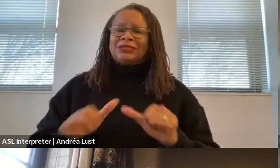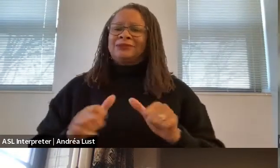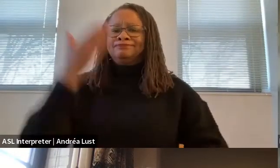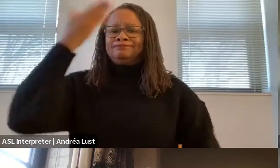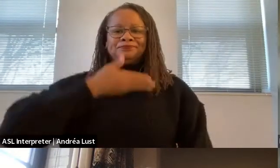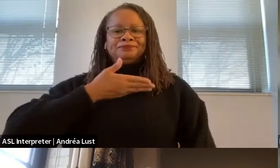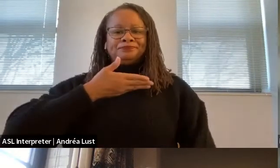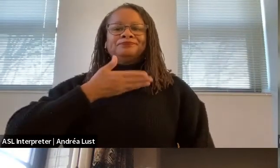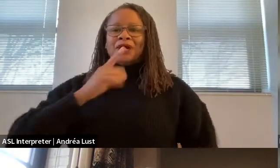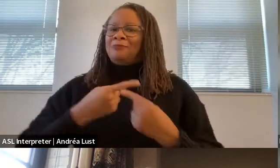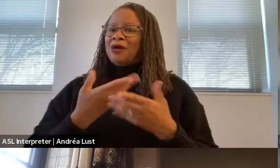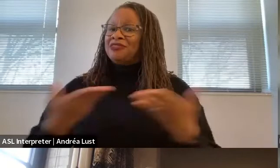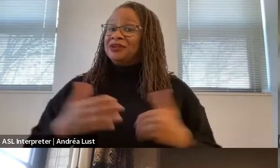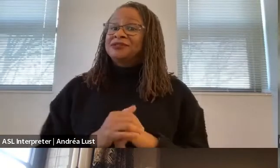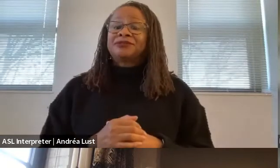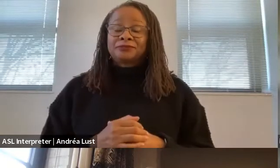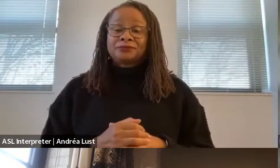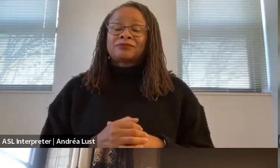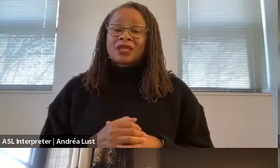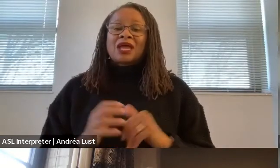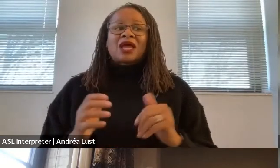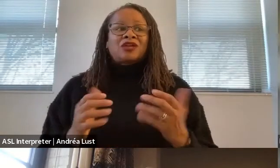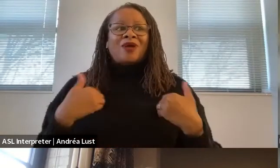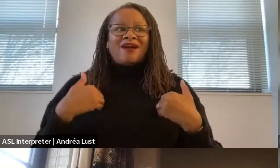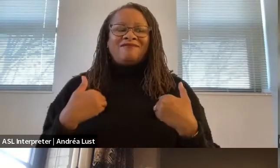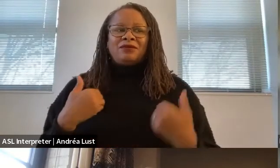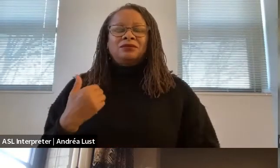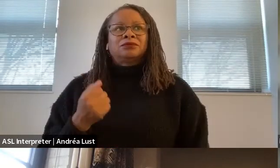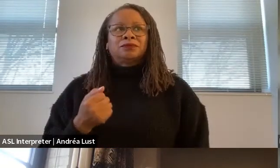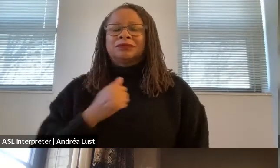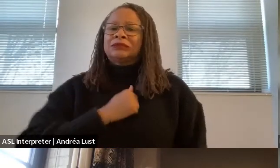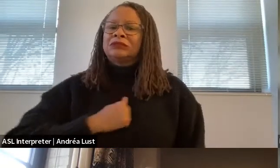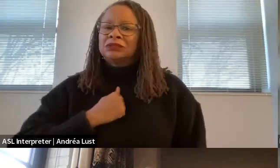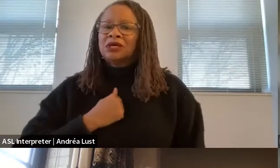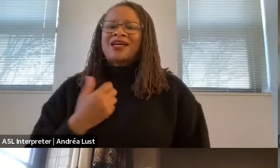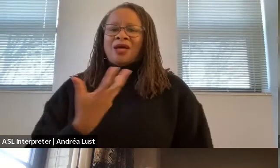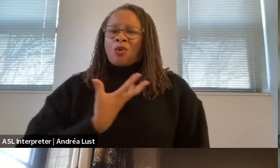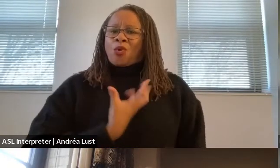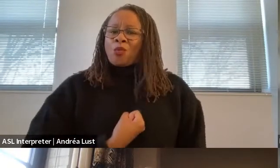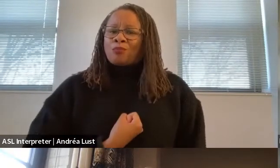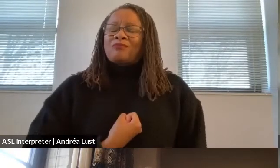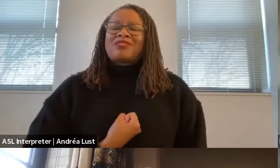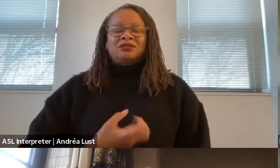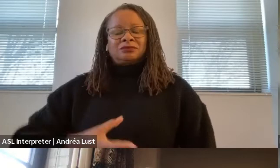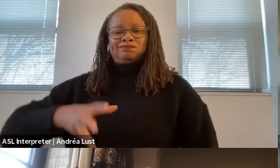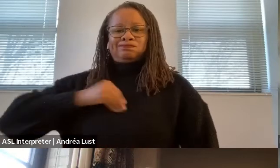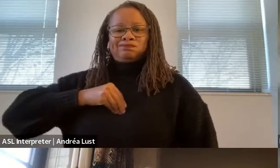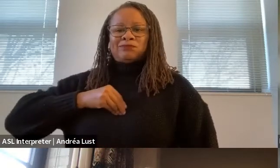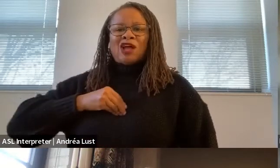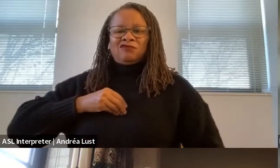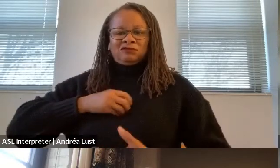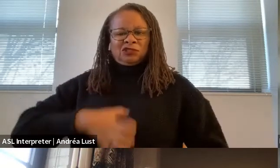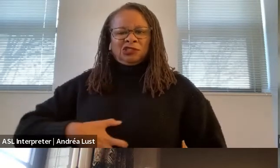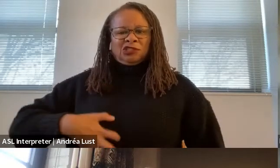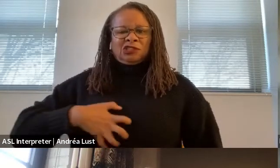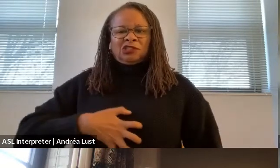thing, there is a reservation, there is a suppression, there's an acquiescing of rage.